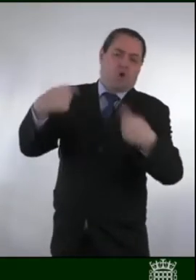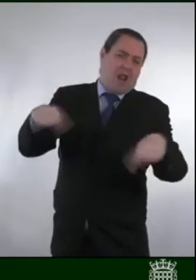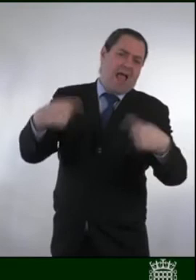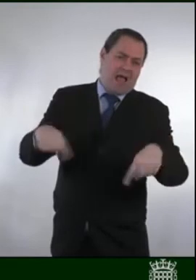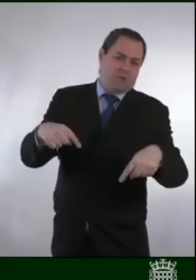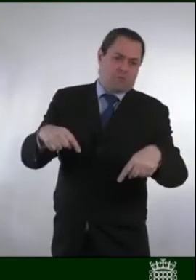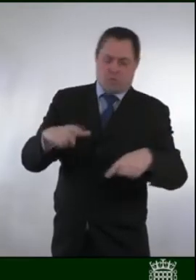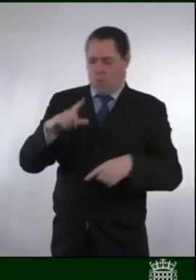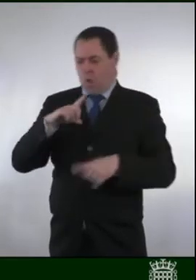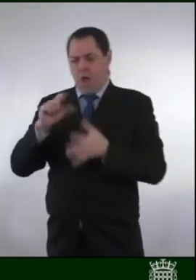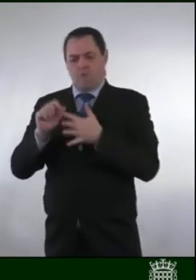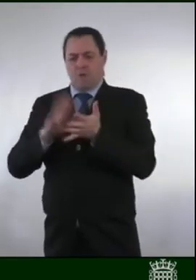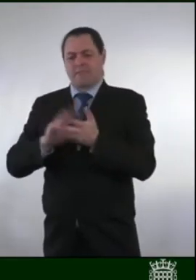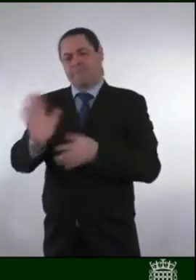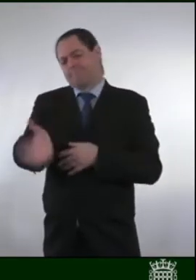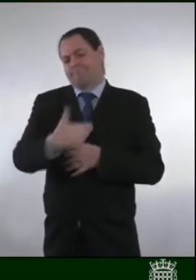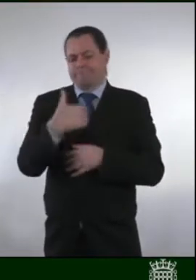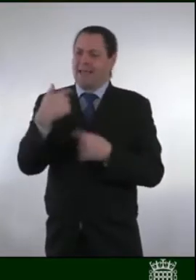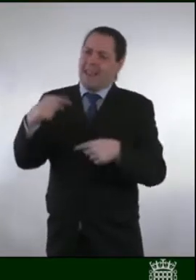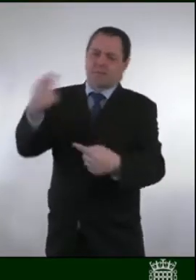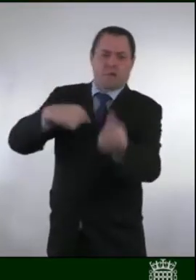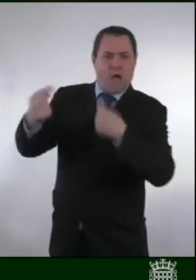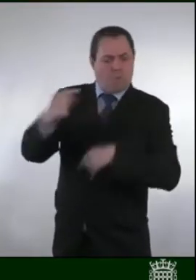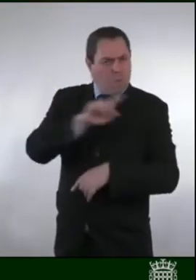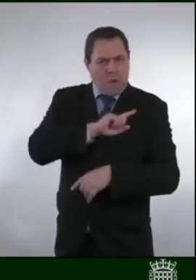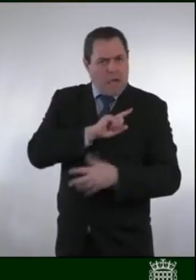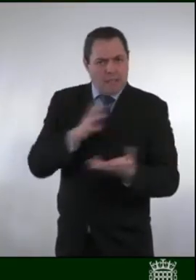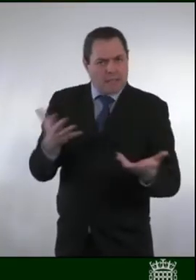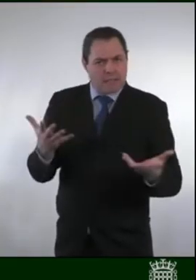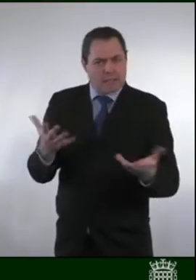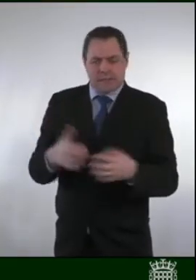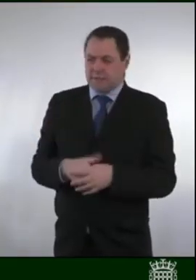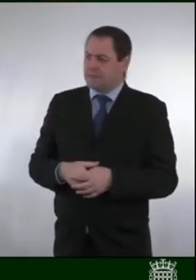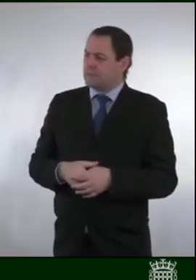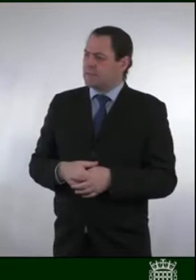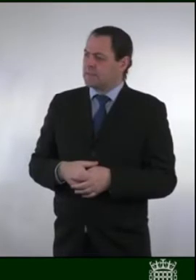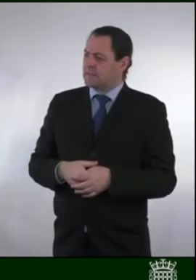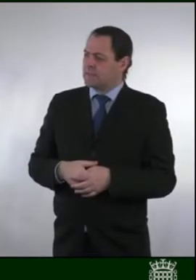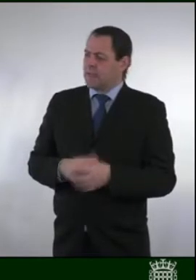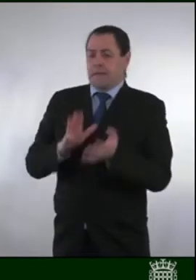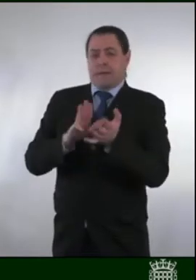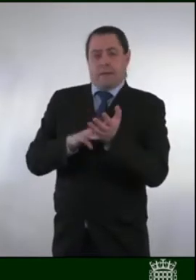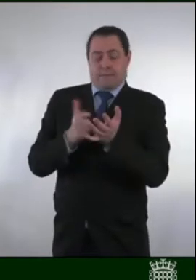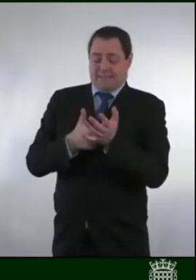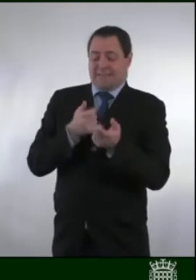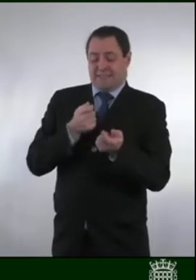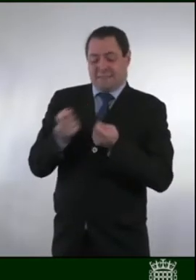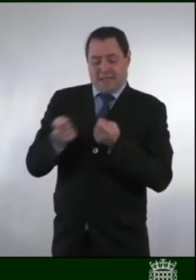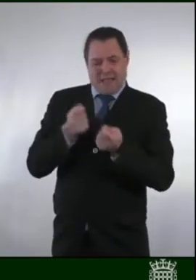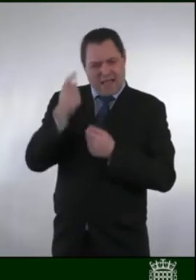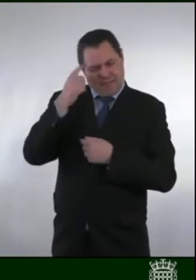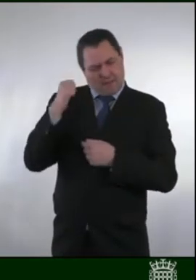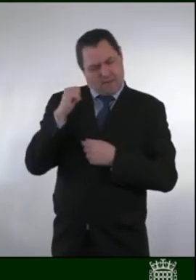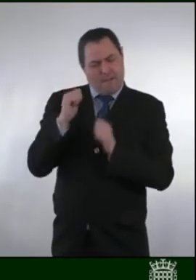overrule the Home Secretary? Prime Minister. Mr. Speaker, I think it was last March that the Right Honourable Gentleman, along